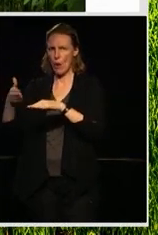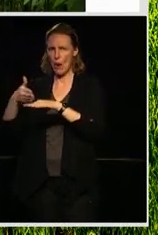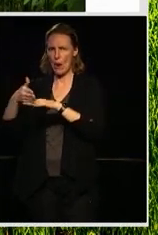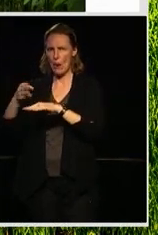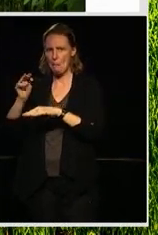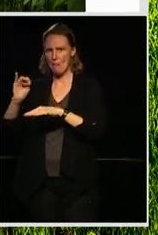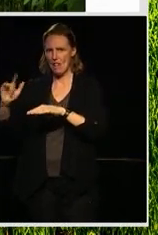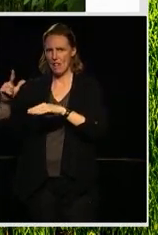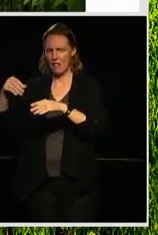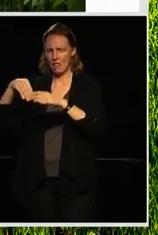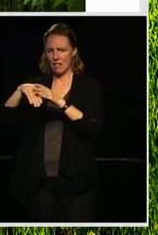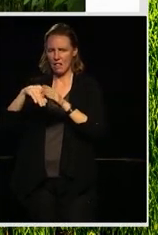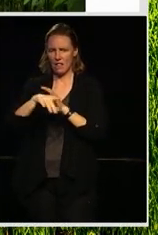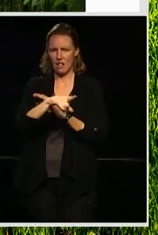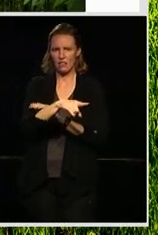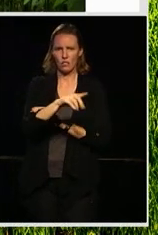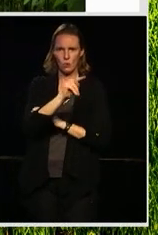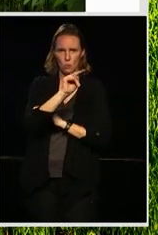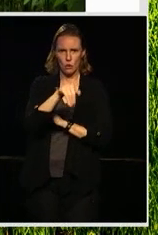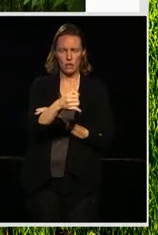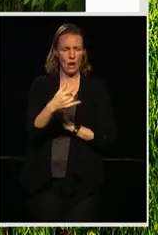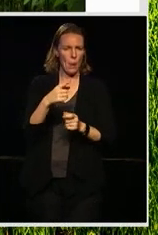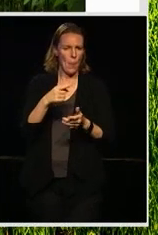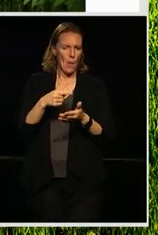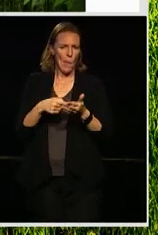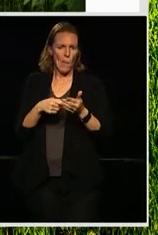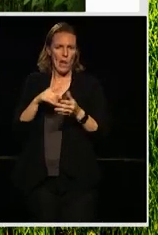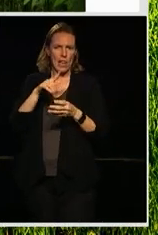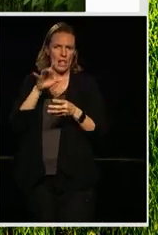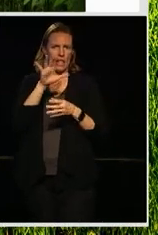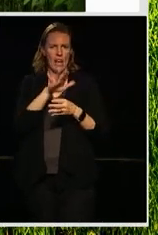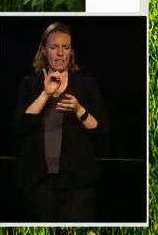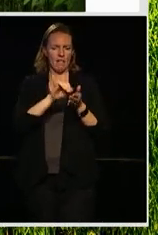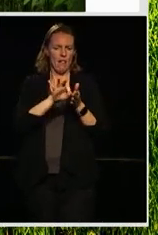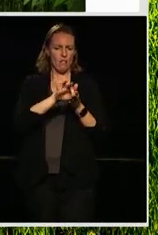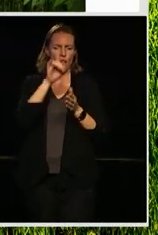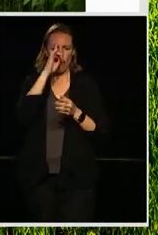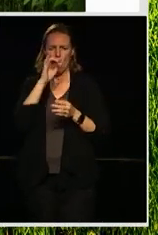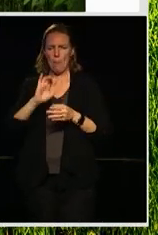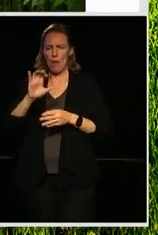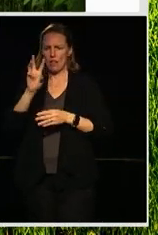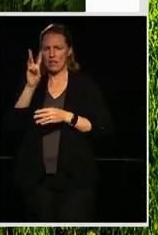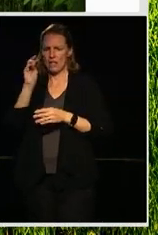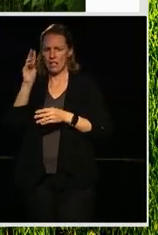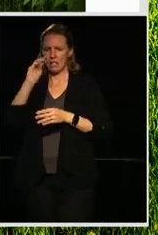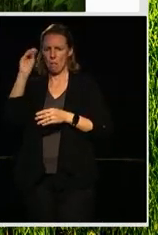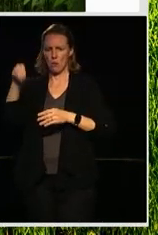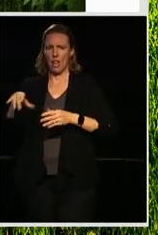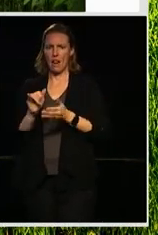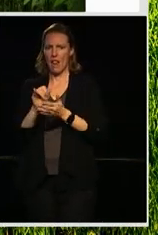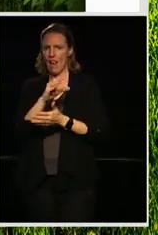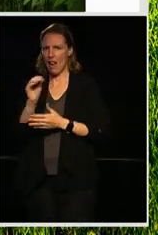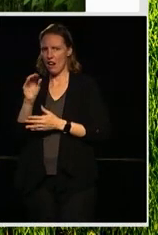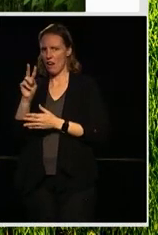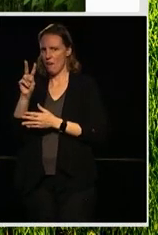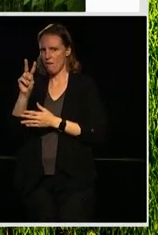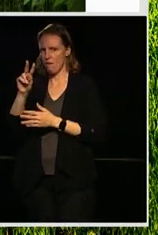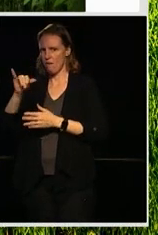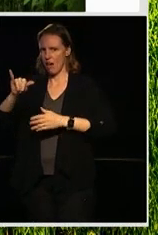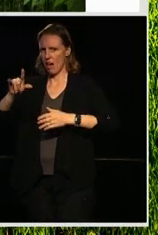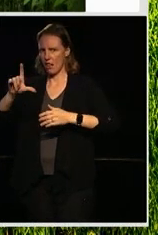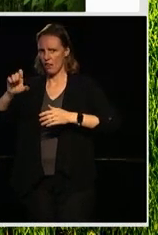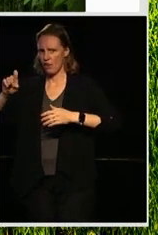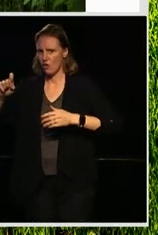flooring accounts for 60% of all flooring sales in the last 5 years. And vinyl chloride was originally